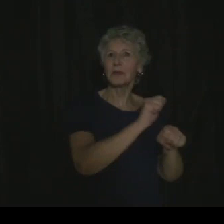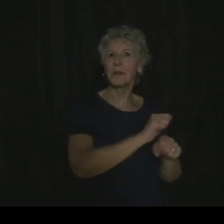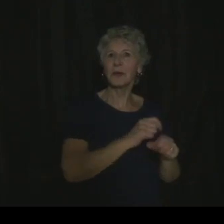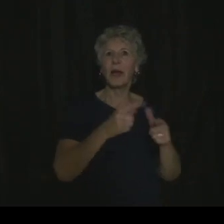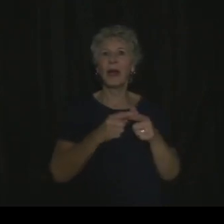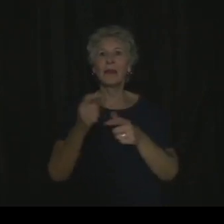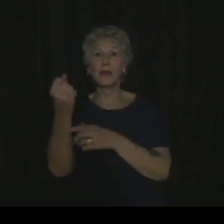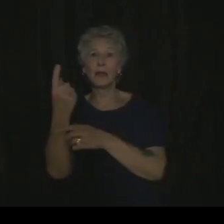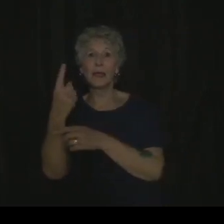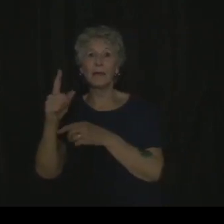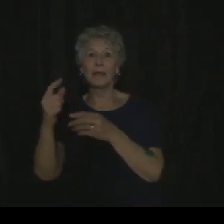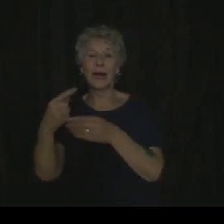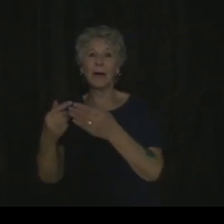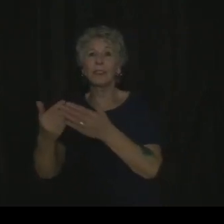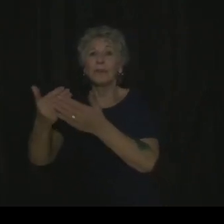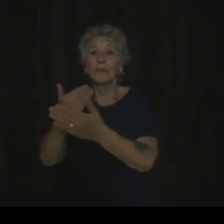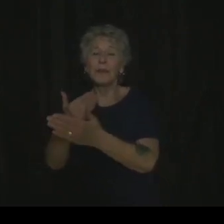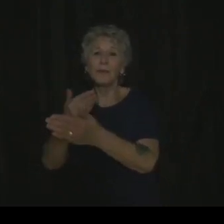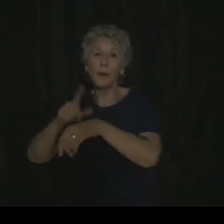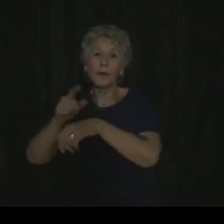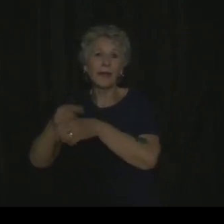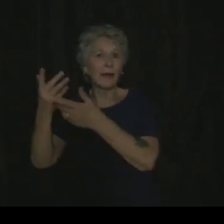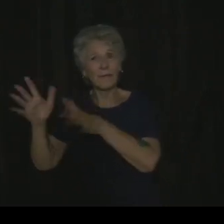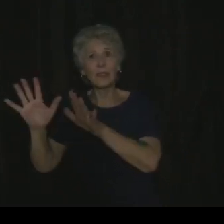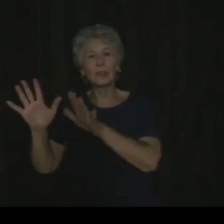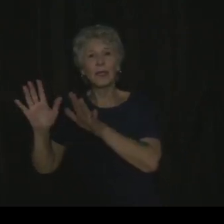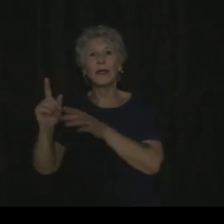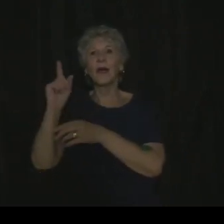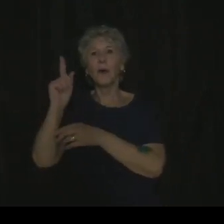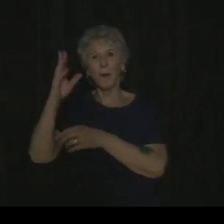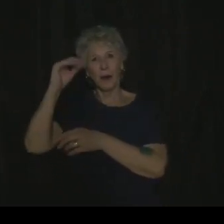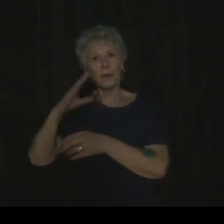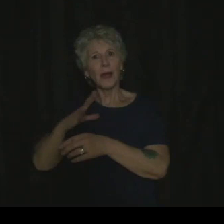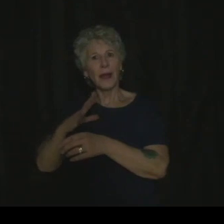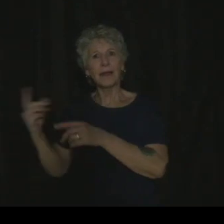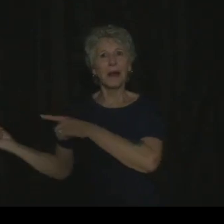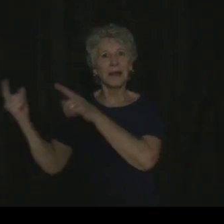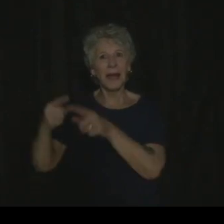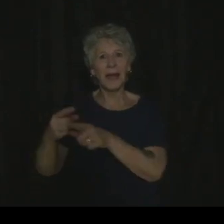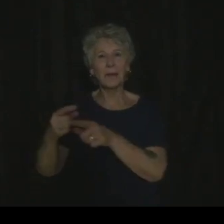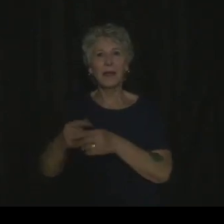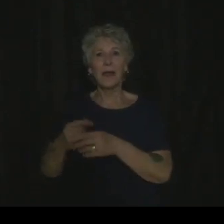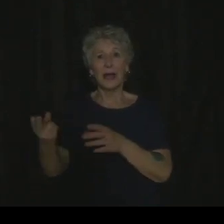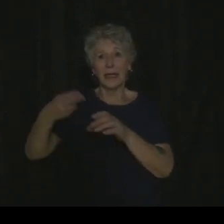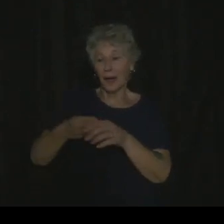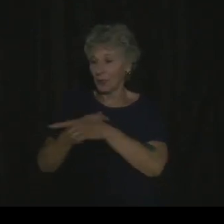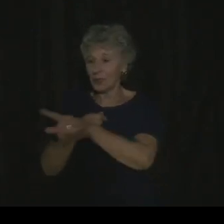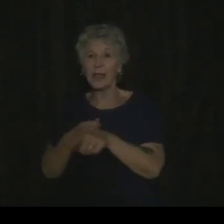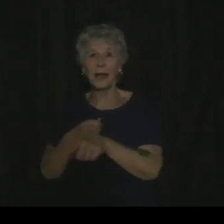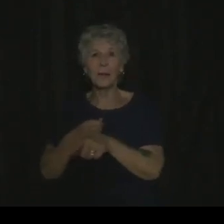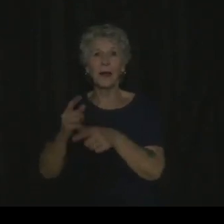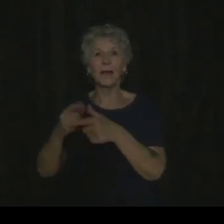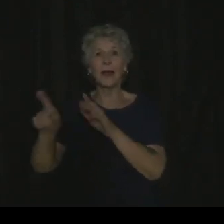at the 11th hour, just before the clock is going to ring for the end of the day, a bunch of other workers come and he hires them. And then the